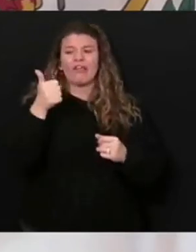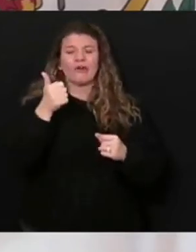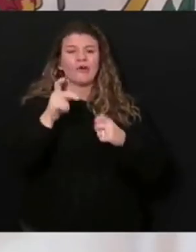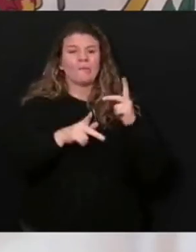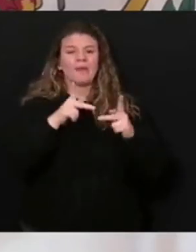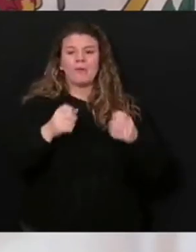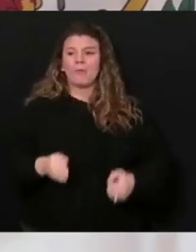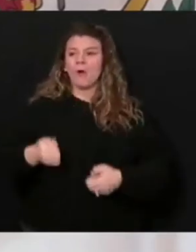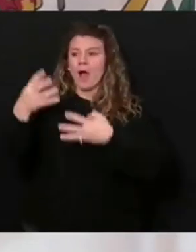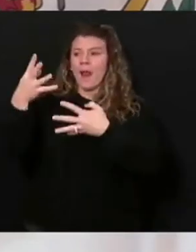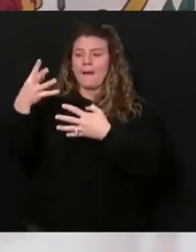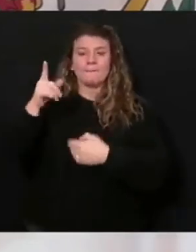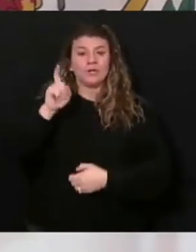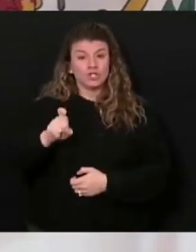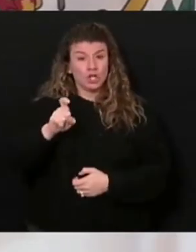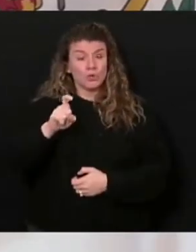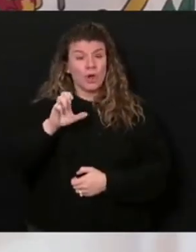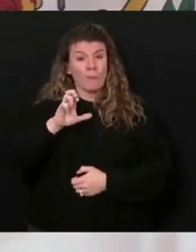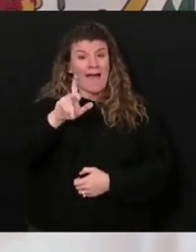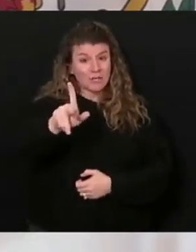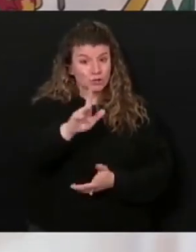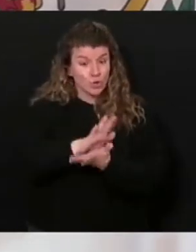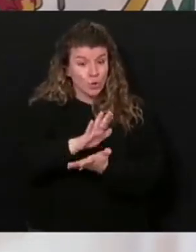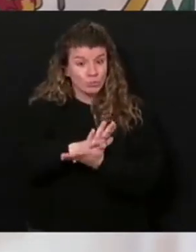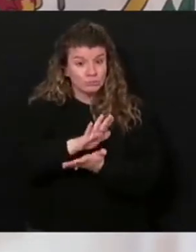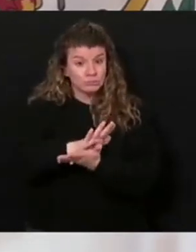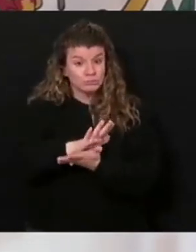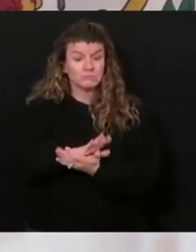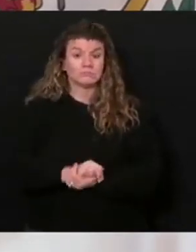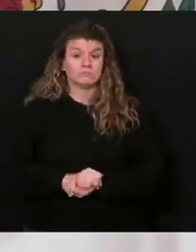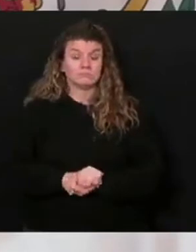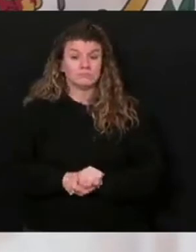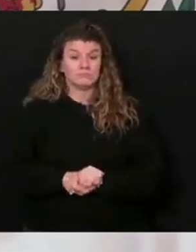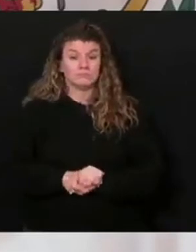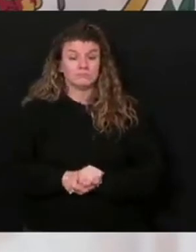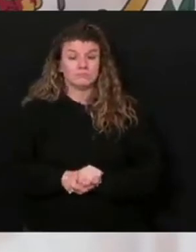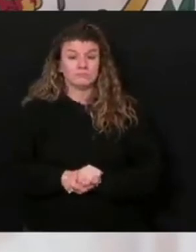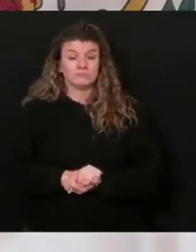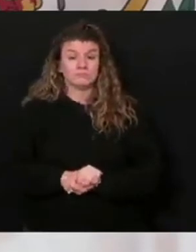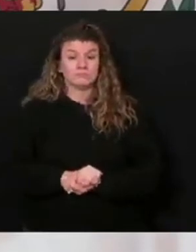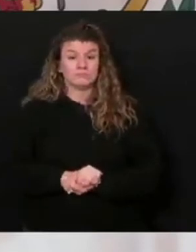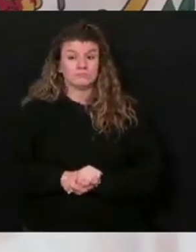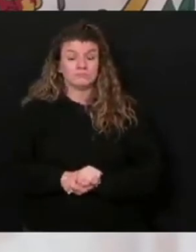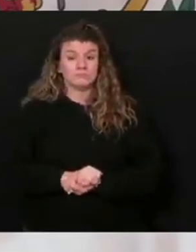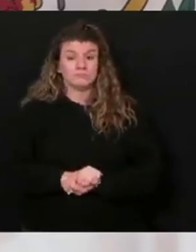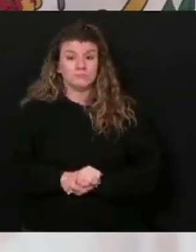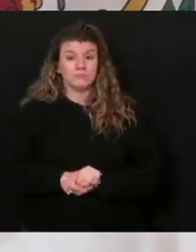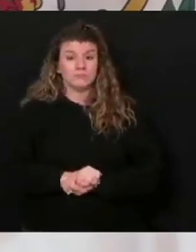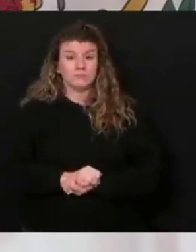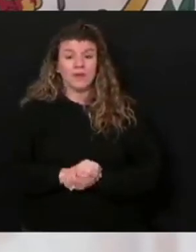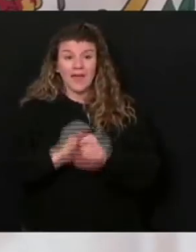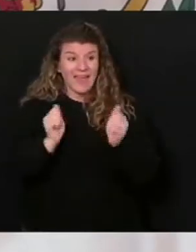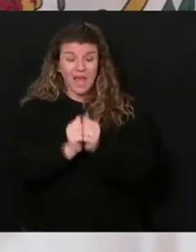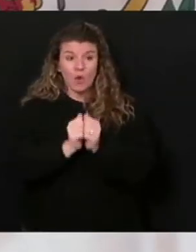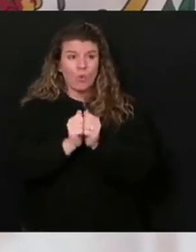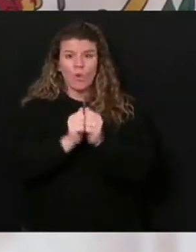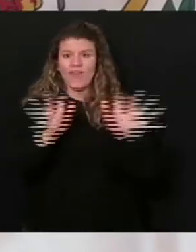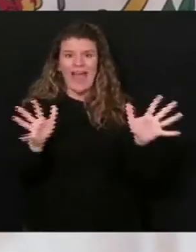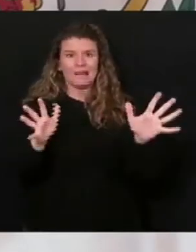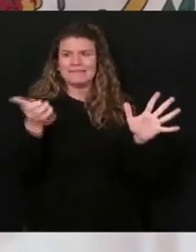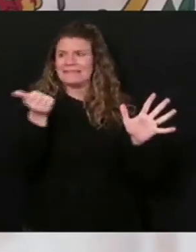well, should we go back to school? Well, you know, and without any question, we should be going back to